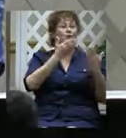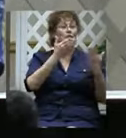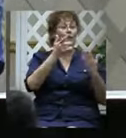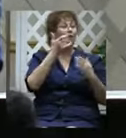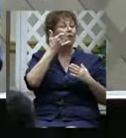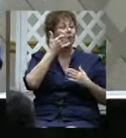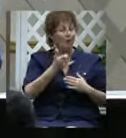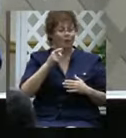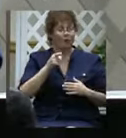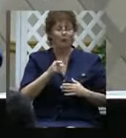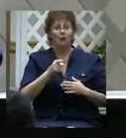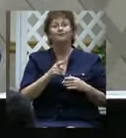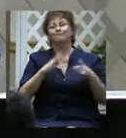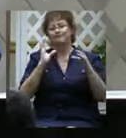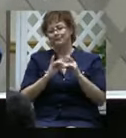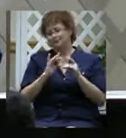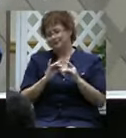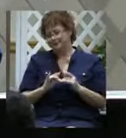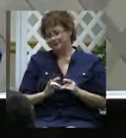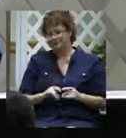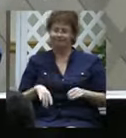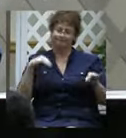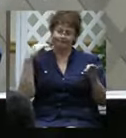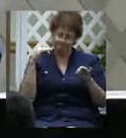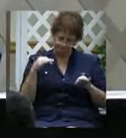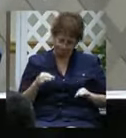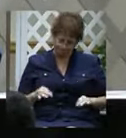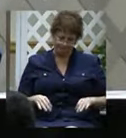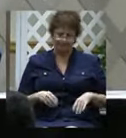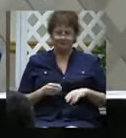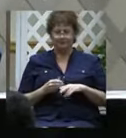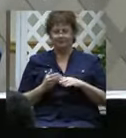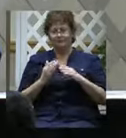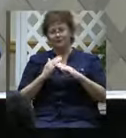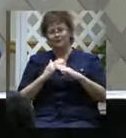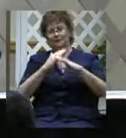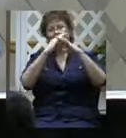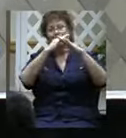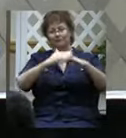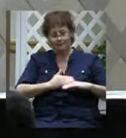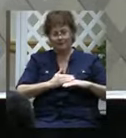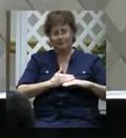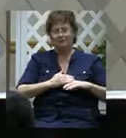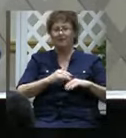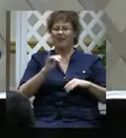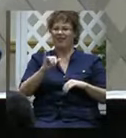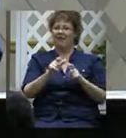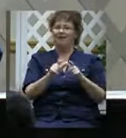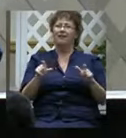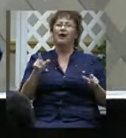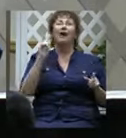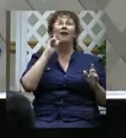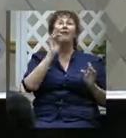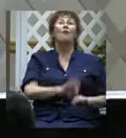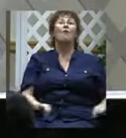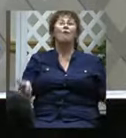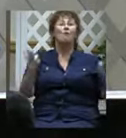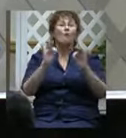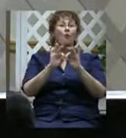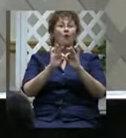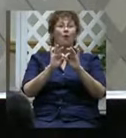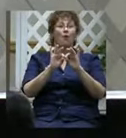can connect the dots and get the service that you need to overcome that language barrier. And then more importantly, and I think we forget to do this a lot,